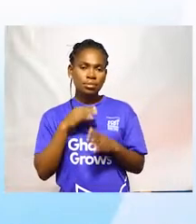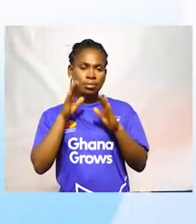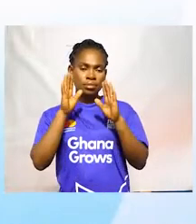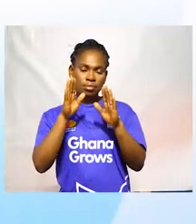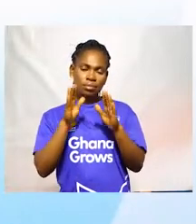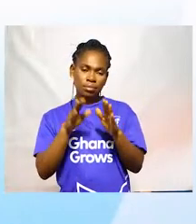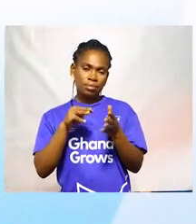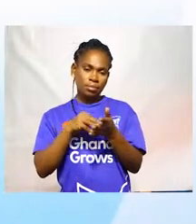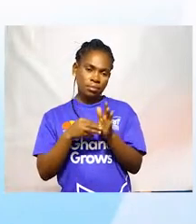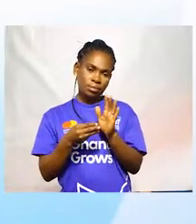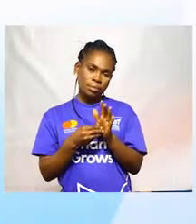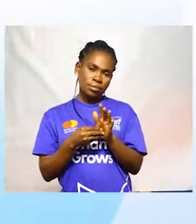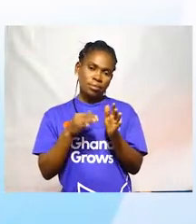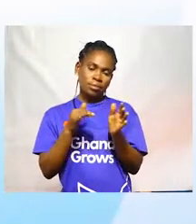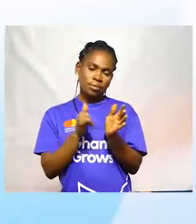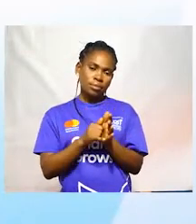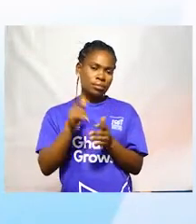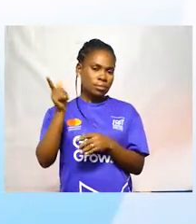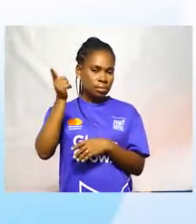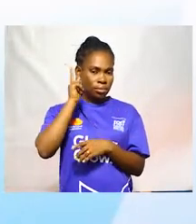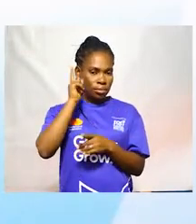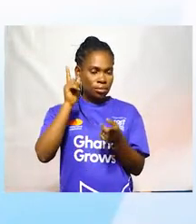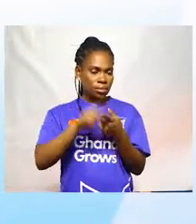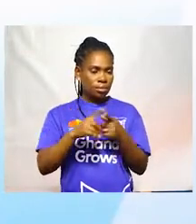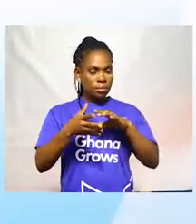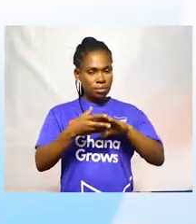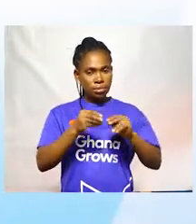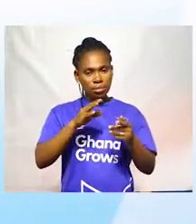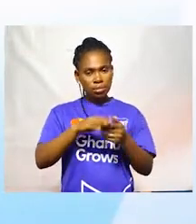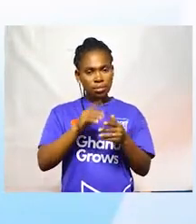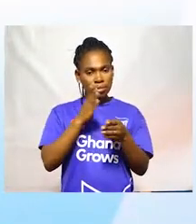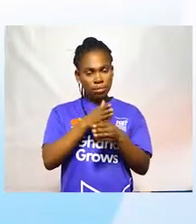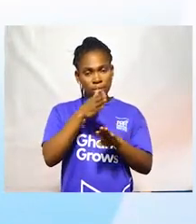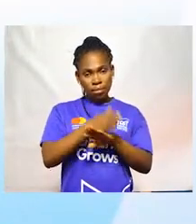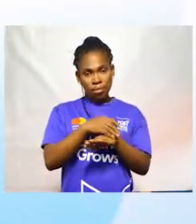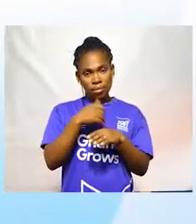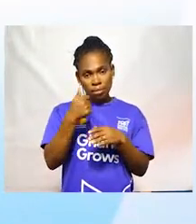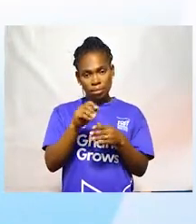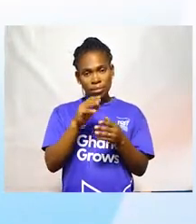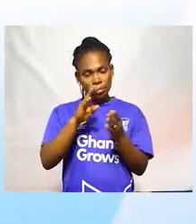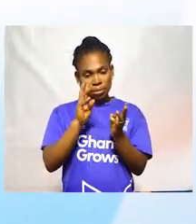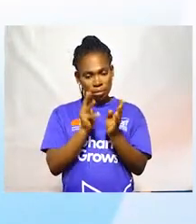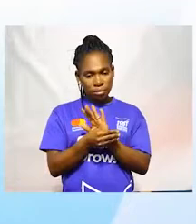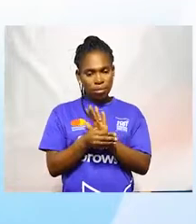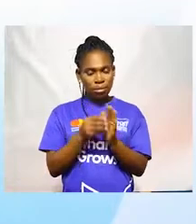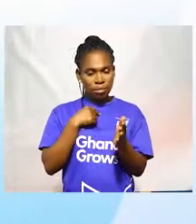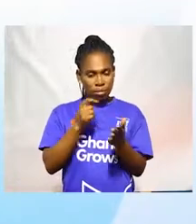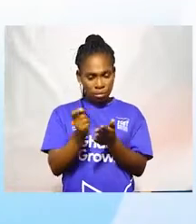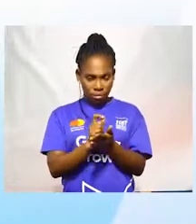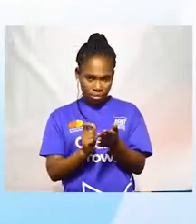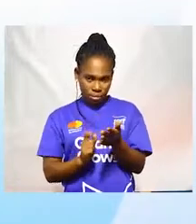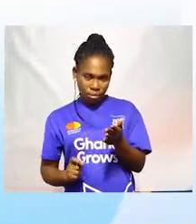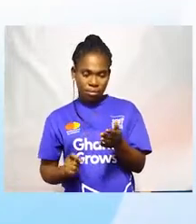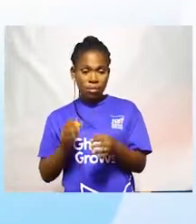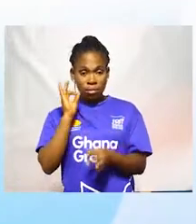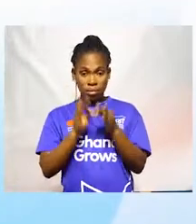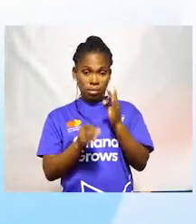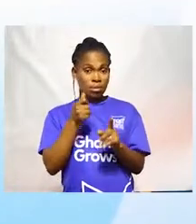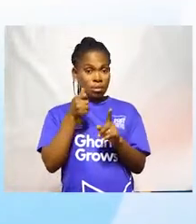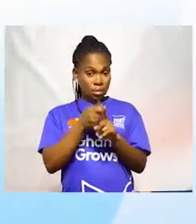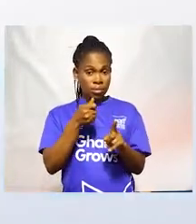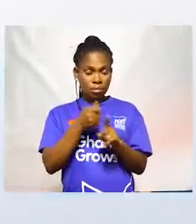love. I can listen to a story like this. Wow. After 10 minutes, I've written the chapters of the book. And if you provoke me, I can produce a